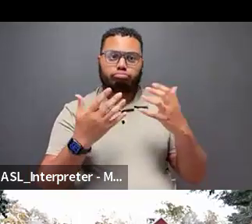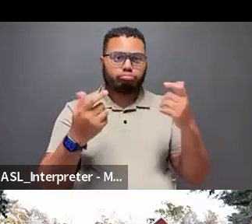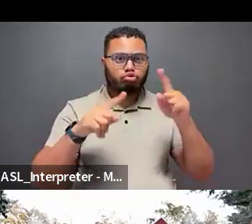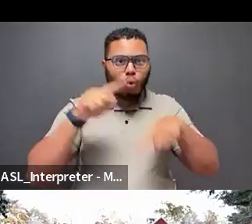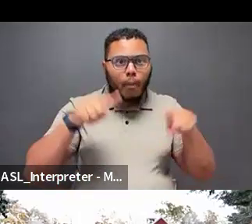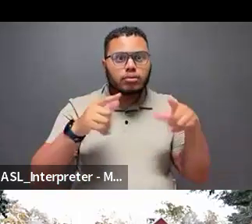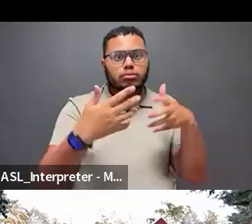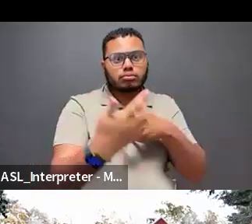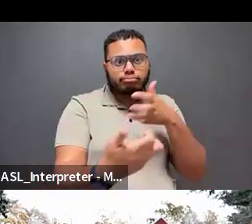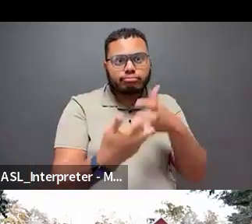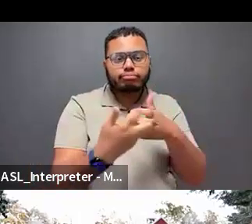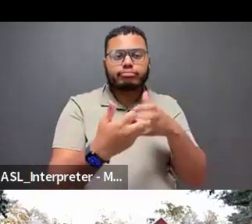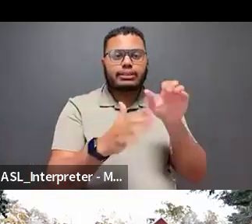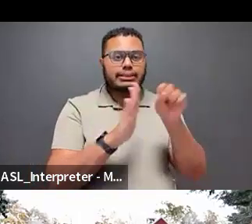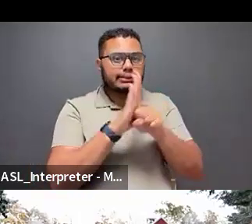system?